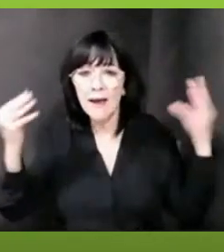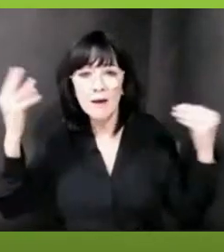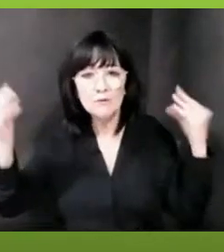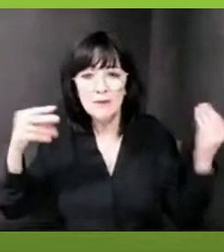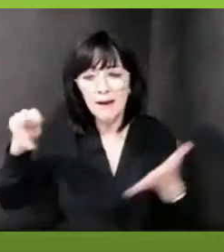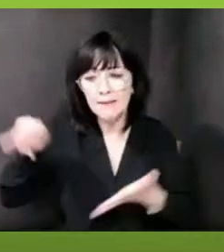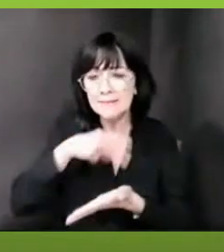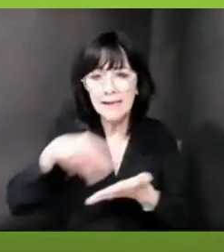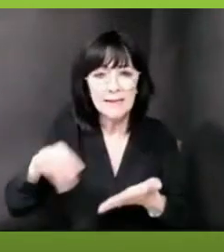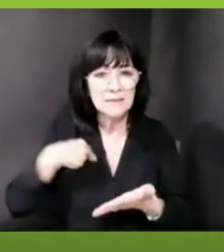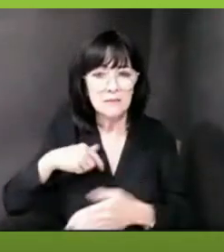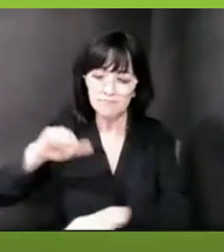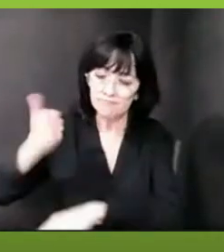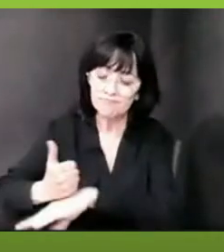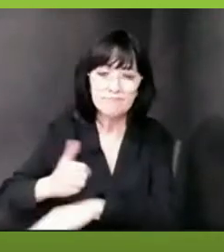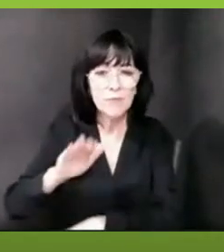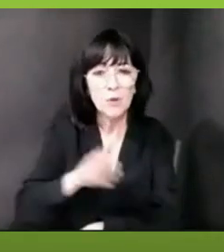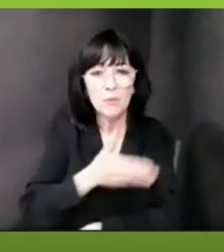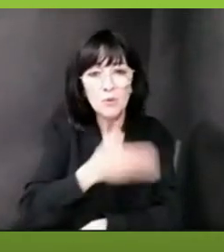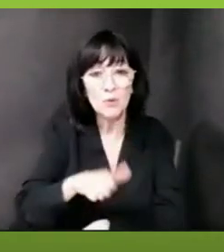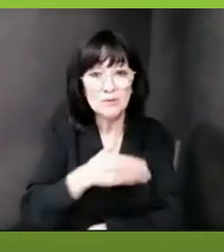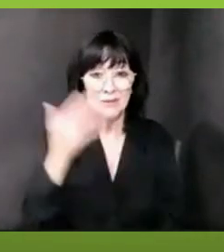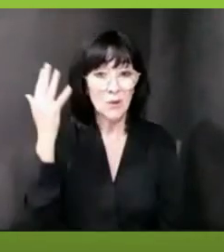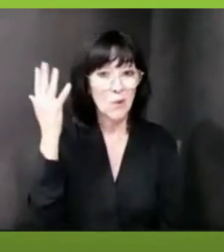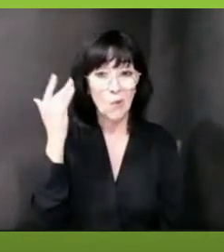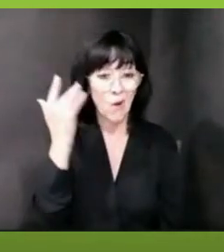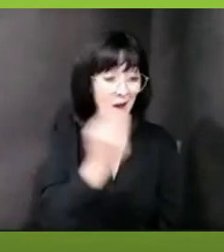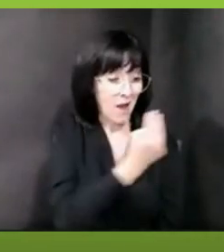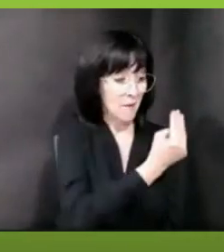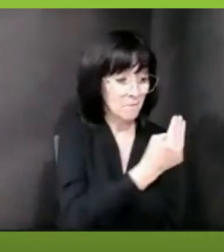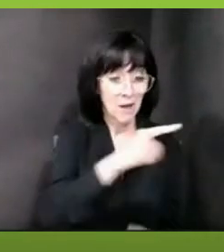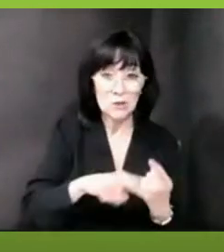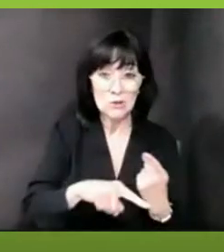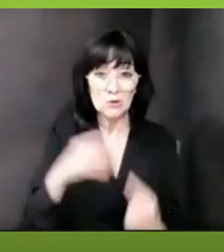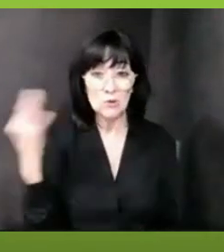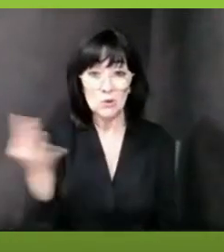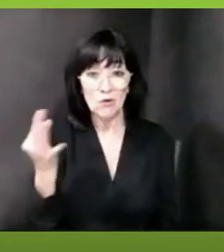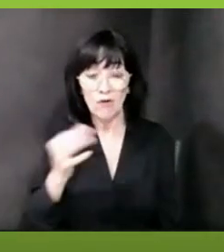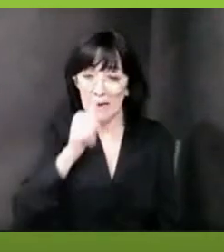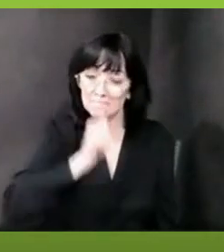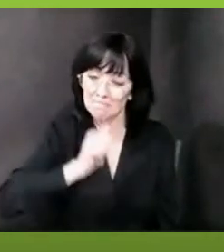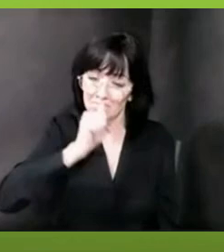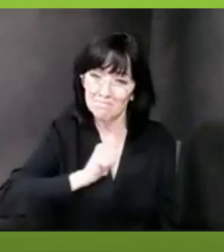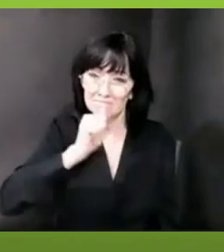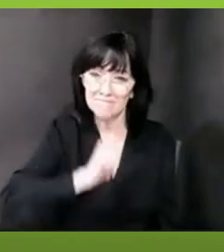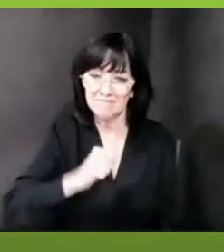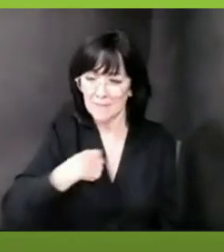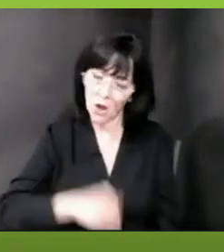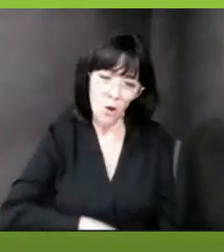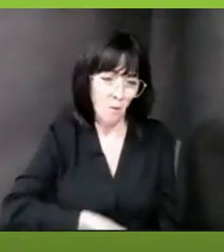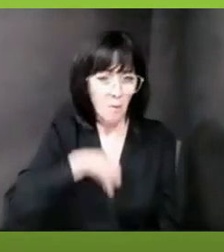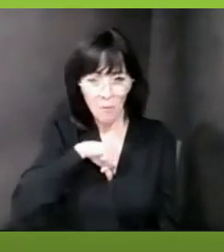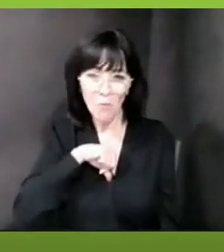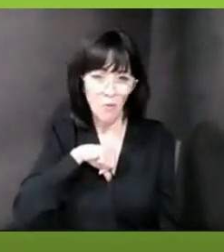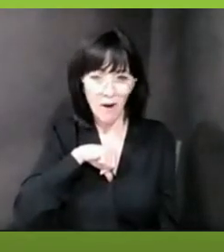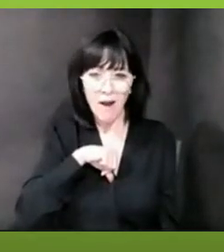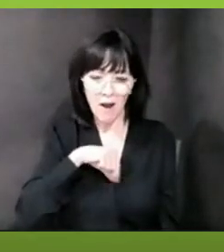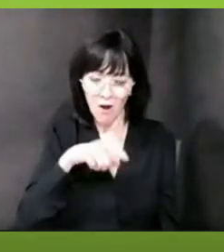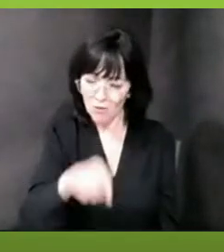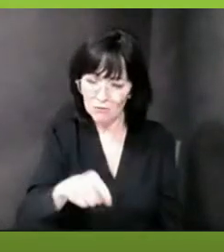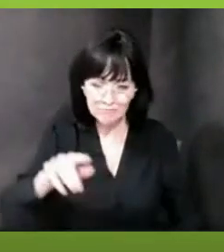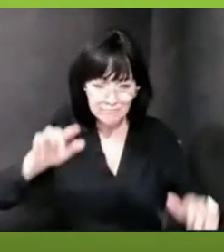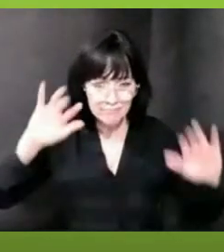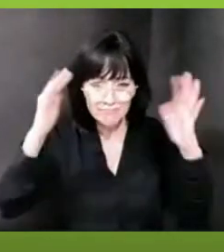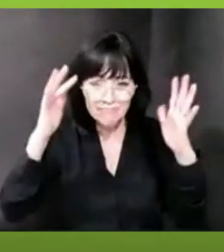outside because you know what? They've made it from Monday to Friday. And we are very proud of them. And I'm a